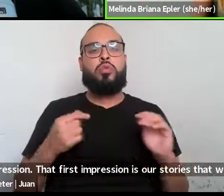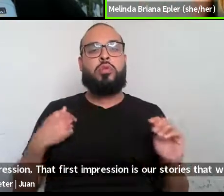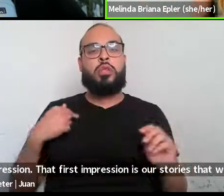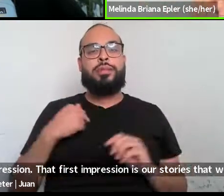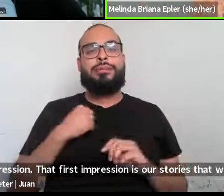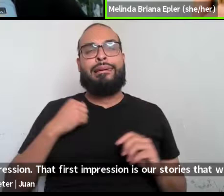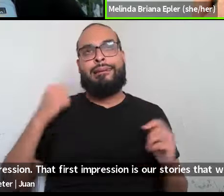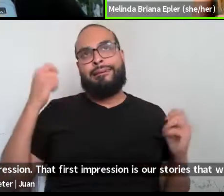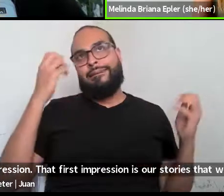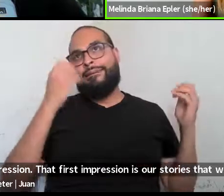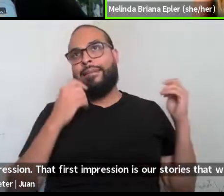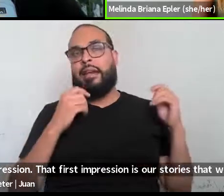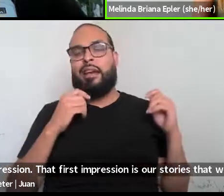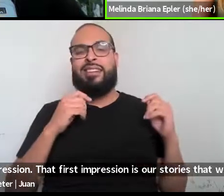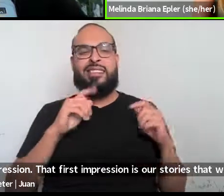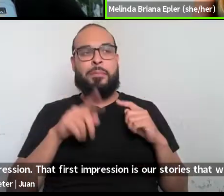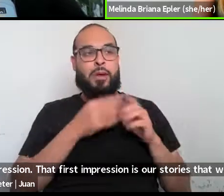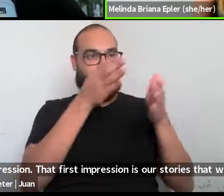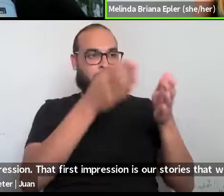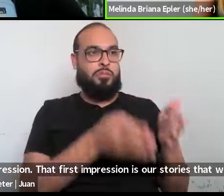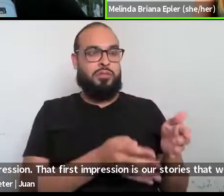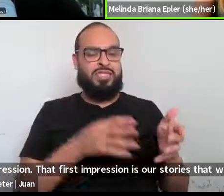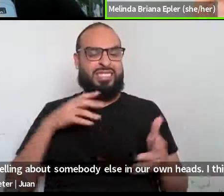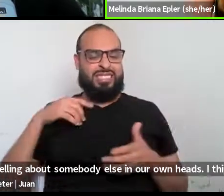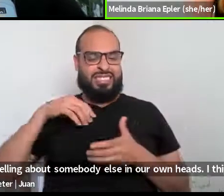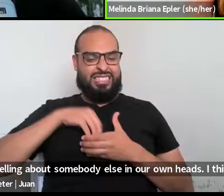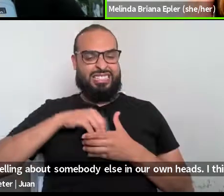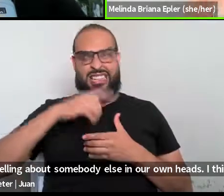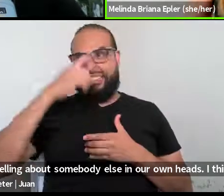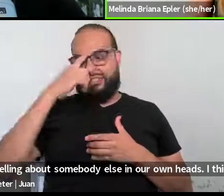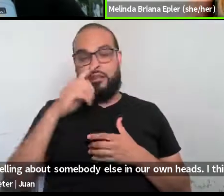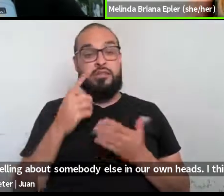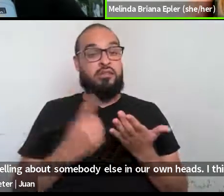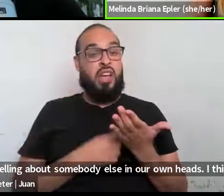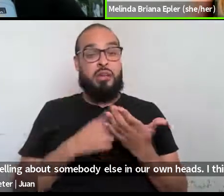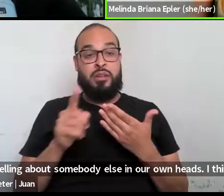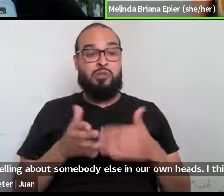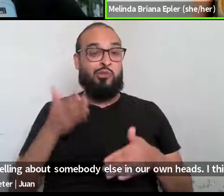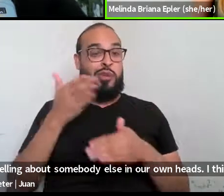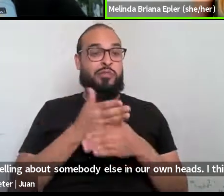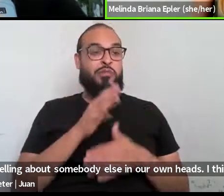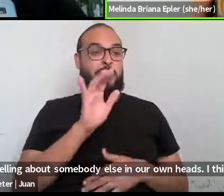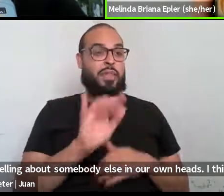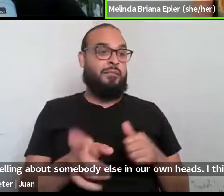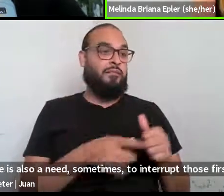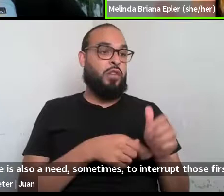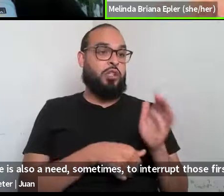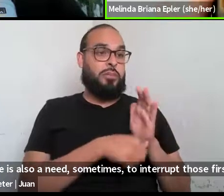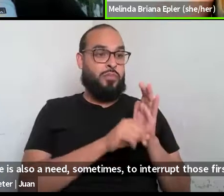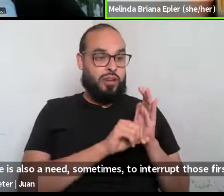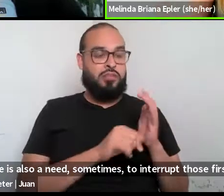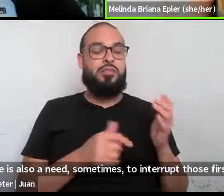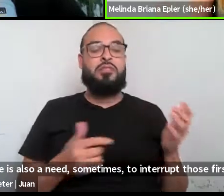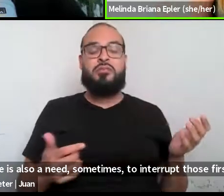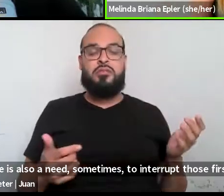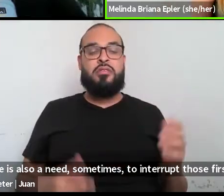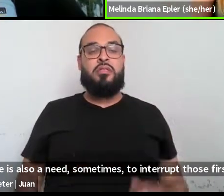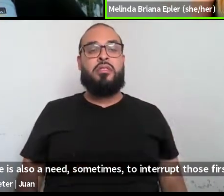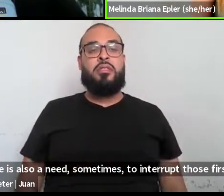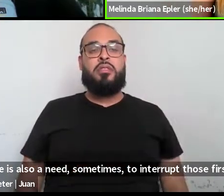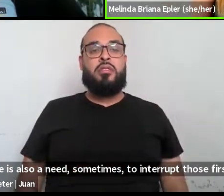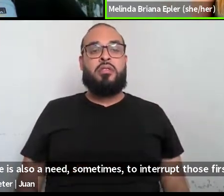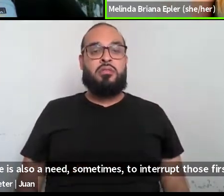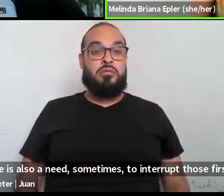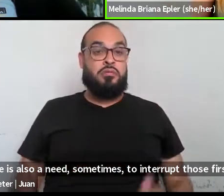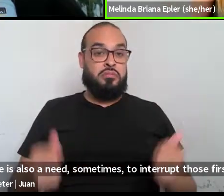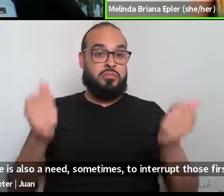And I think there's also a need sometimes to interrupt those first impressions that we have of people and allow those people to tell